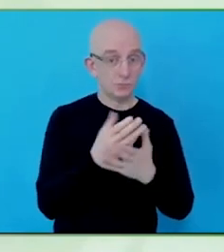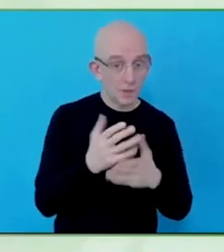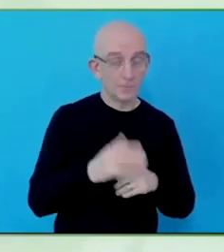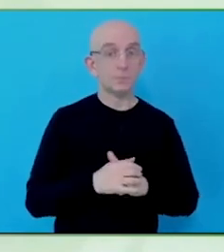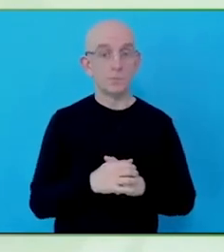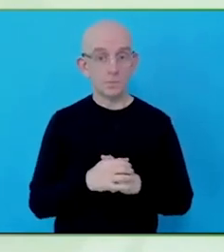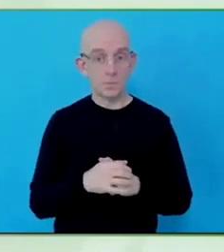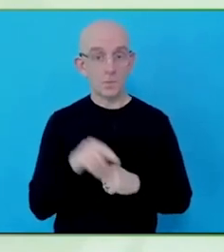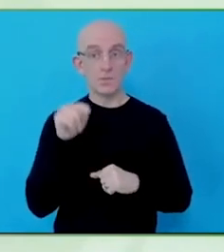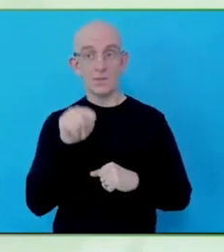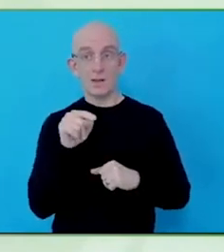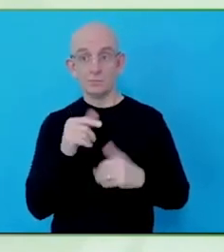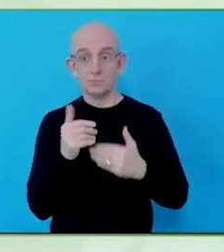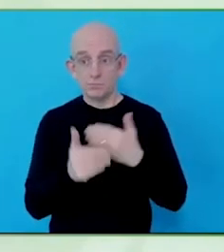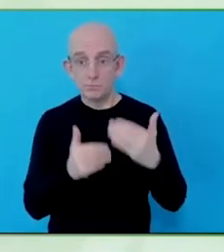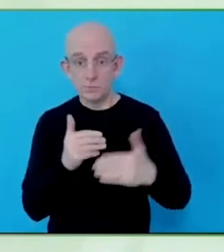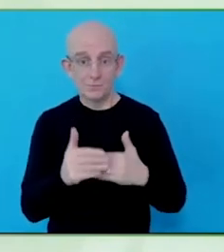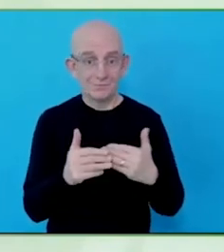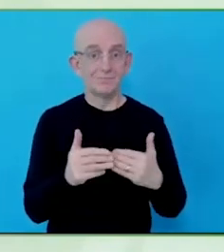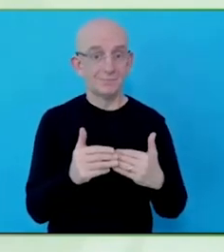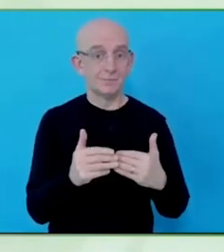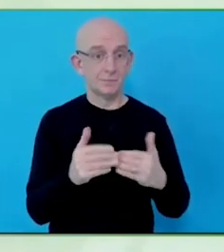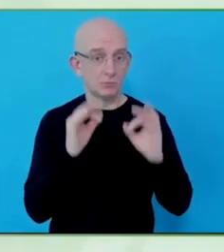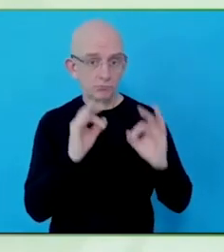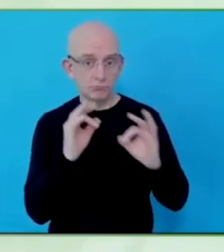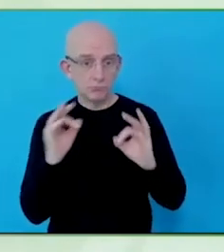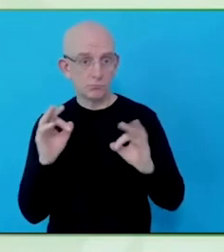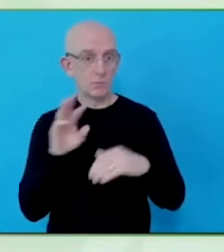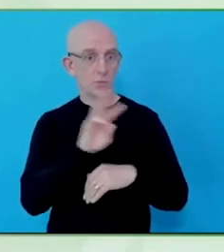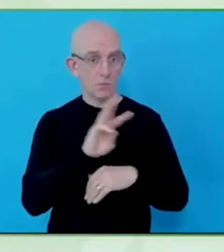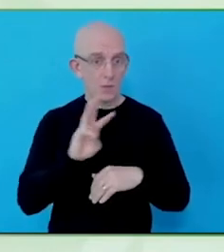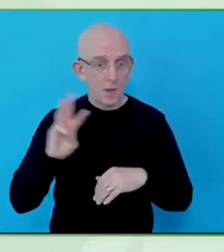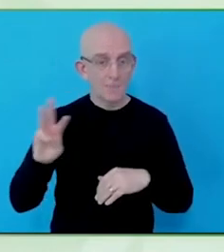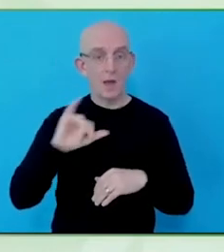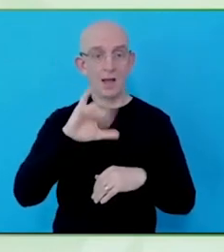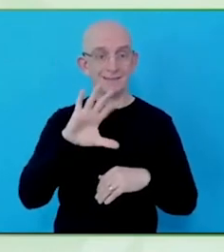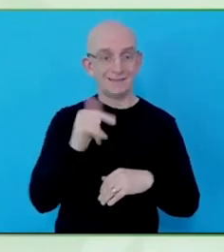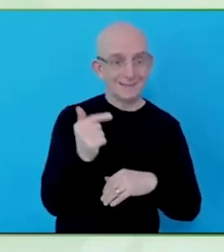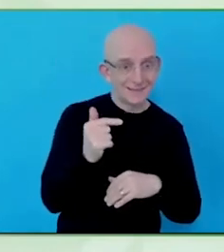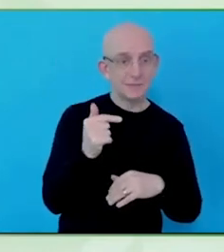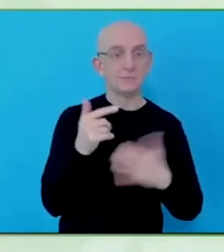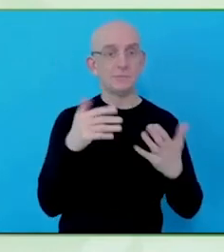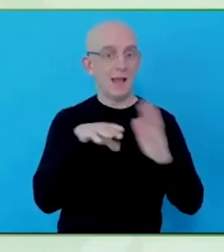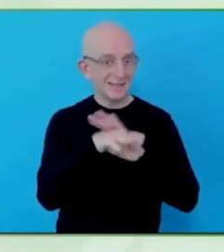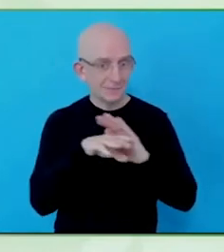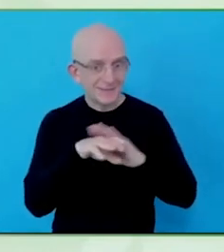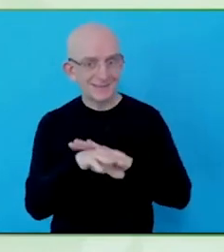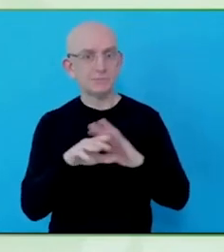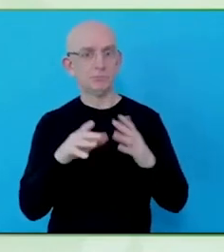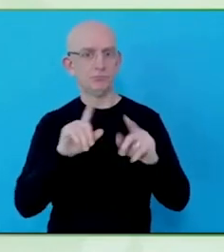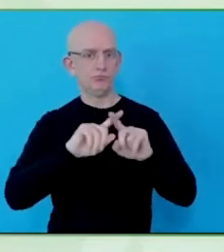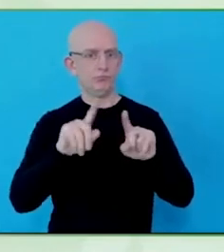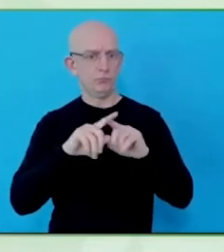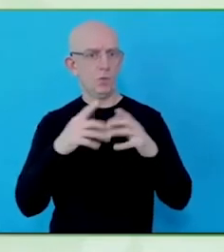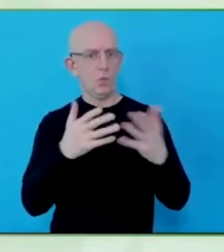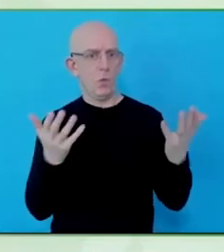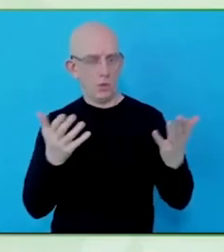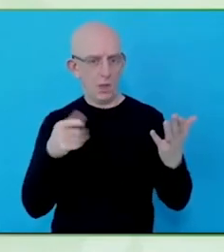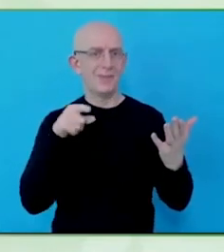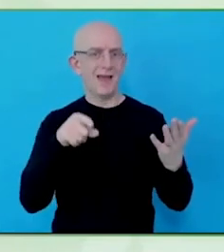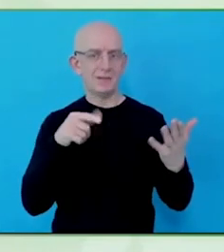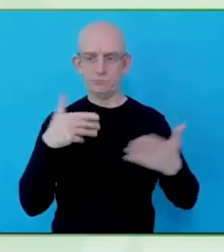broad footprint. It includes PDFs, video captions, websites, and all of these things are very fast